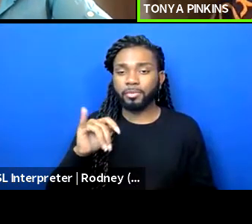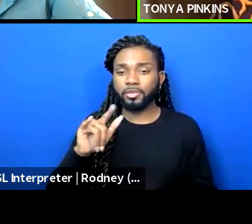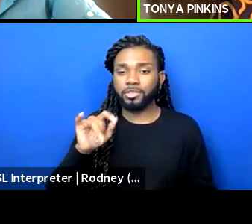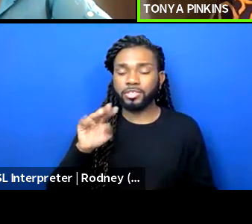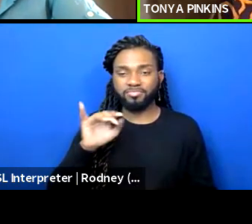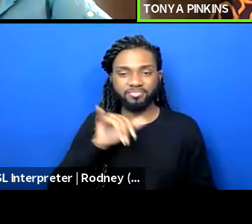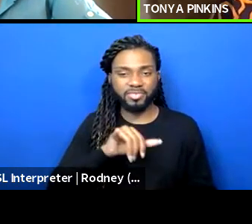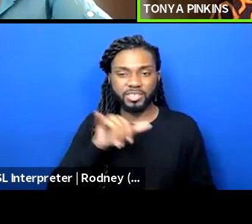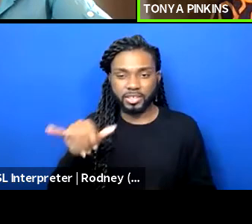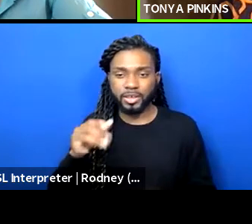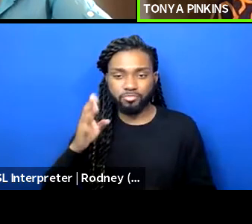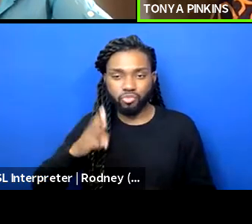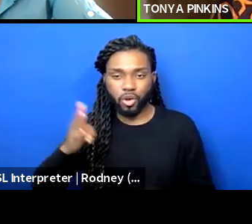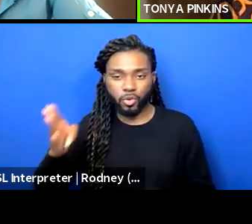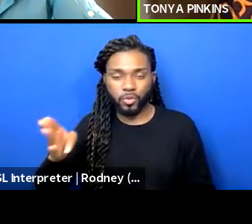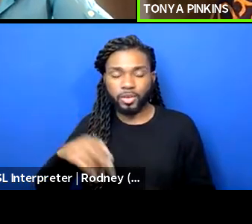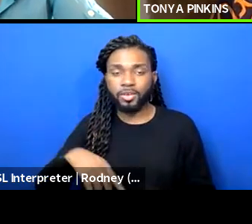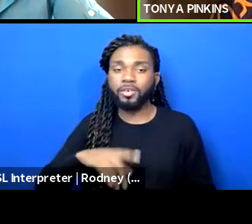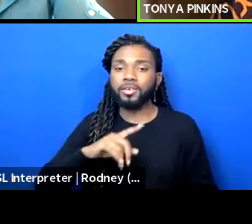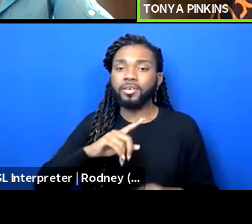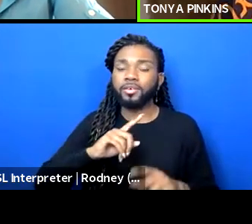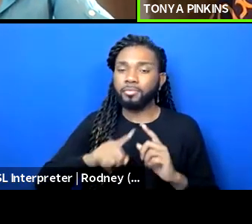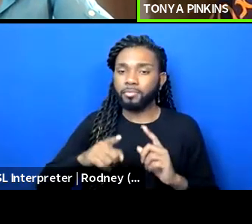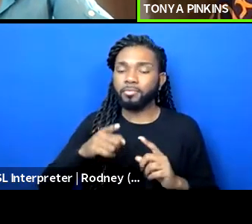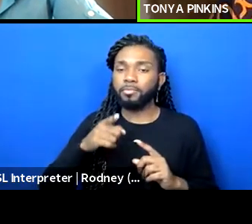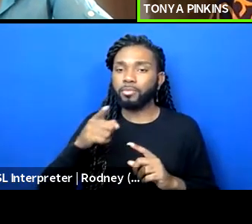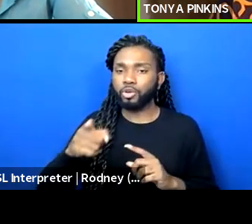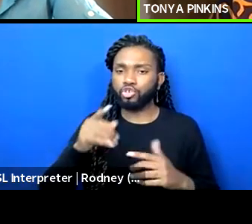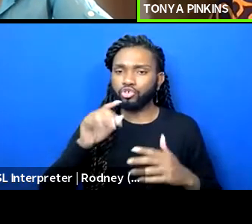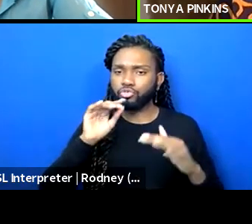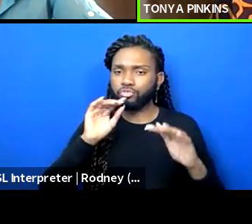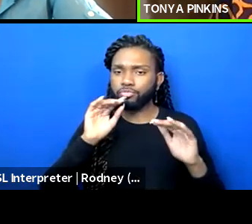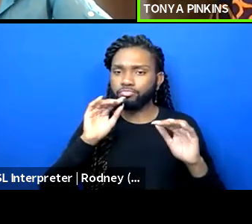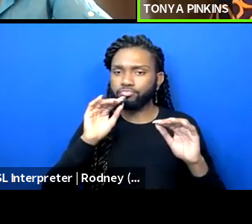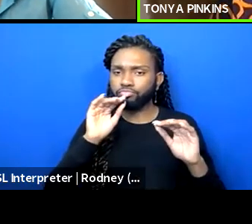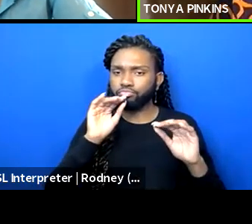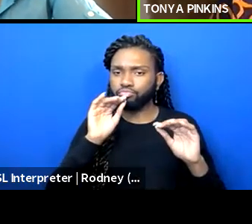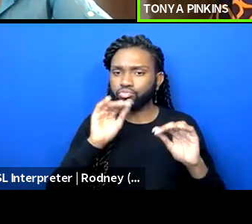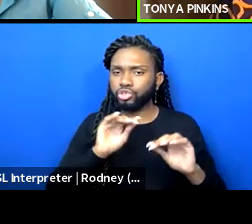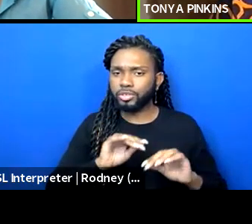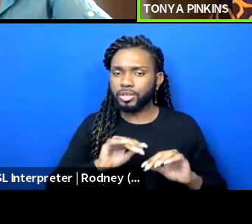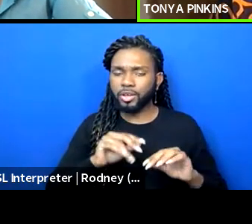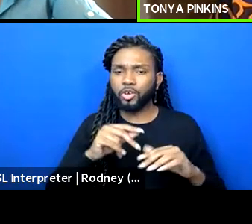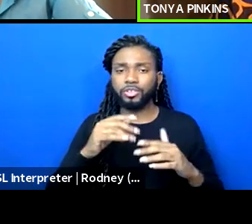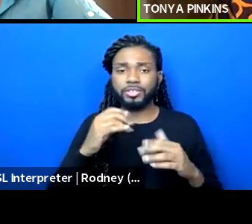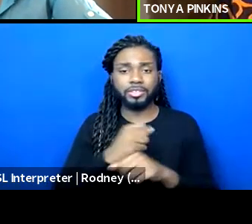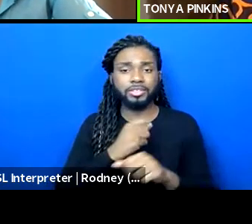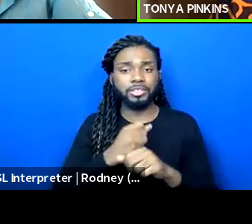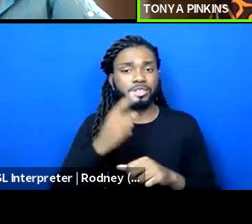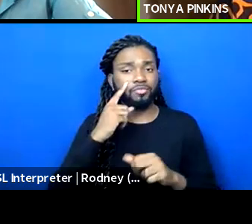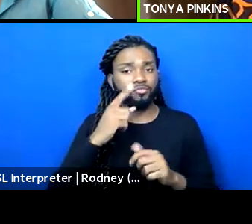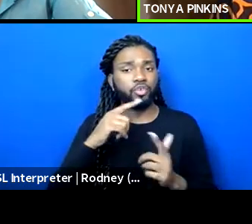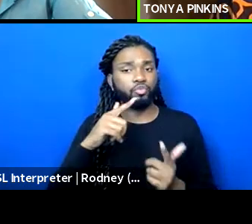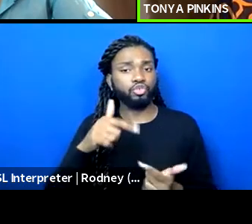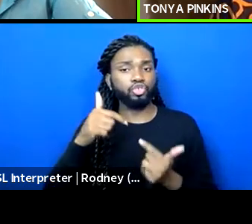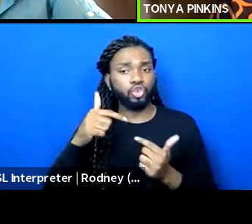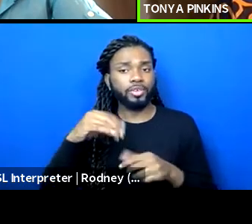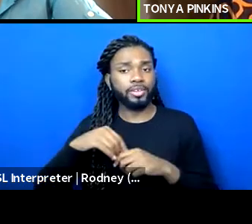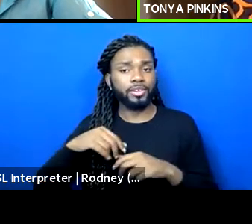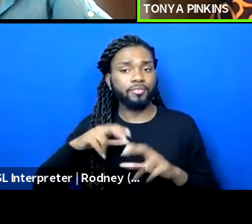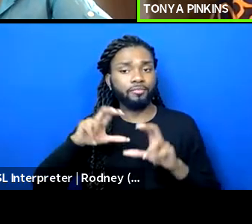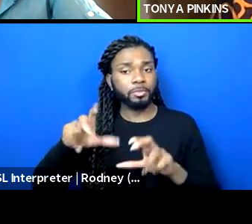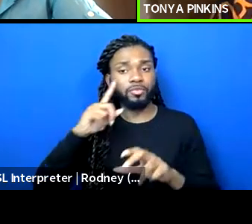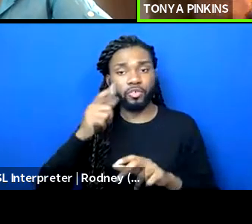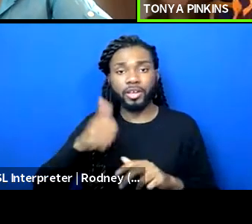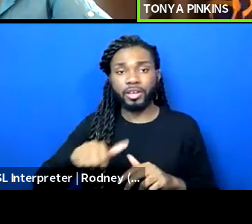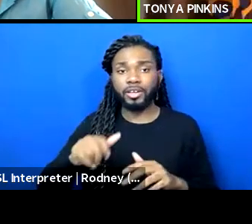capitalism. But you chart the statistics of the return on investment for films made by people